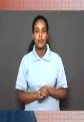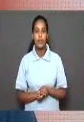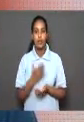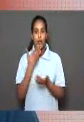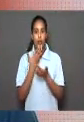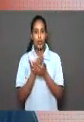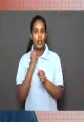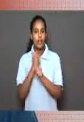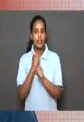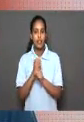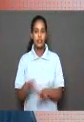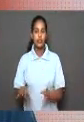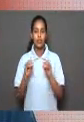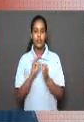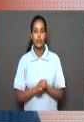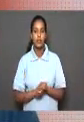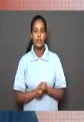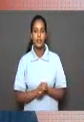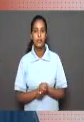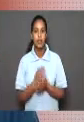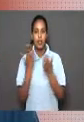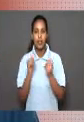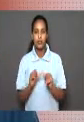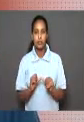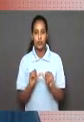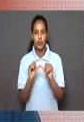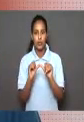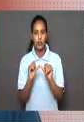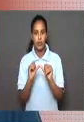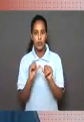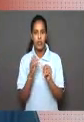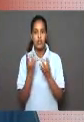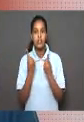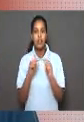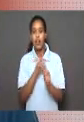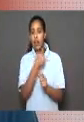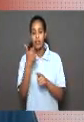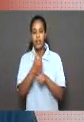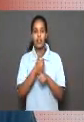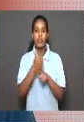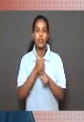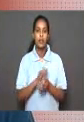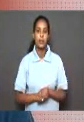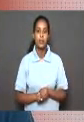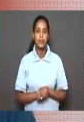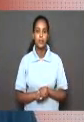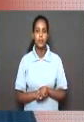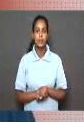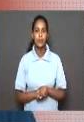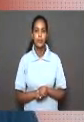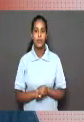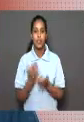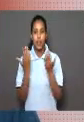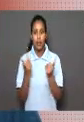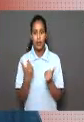Well done, students. Let us move on and try another activity.